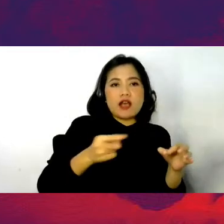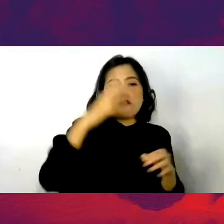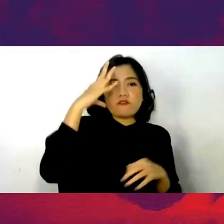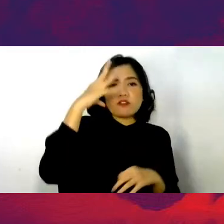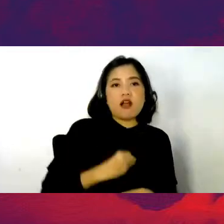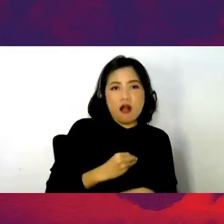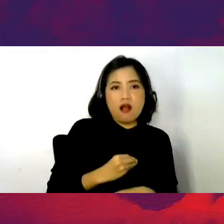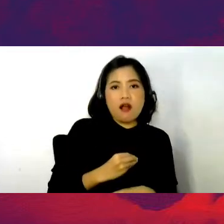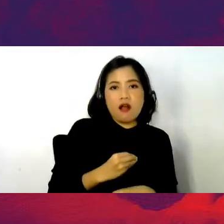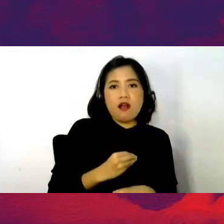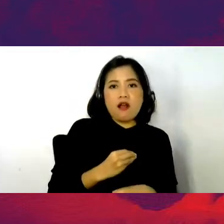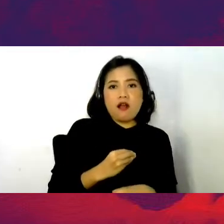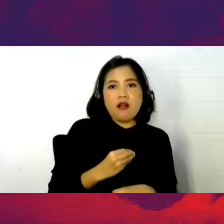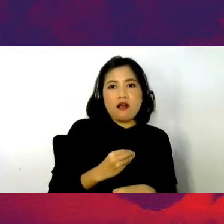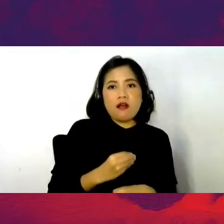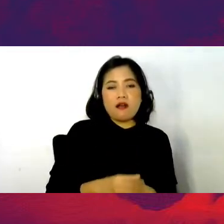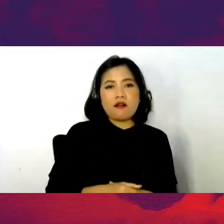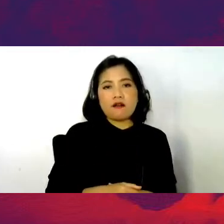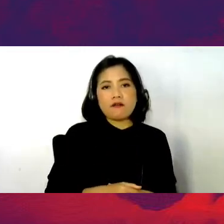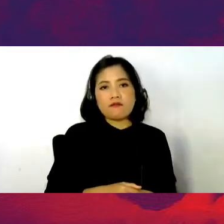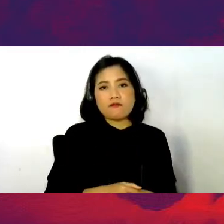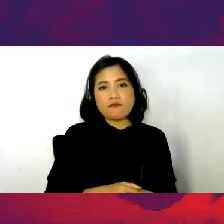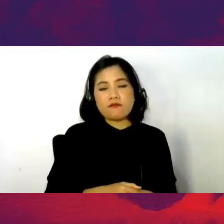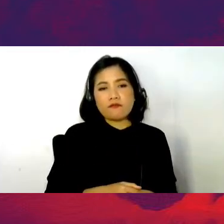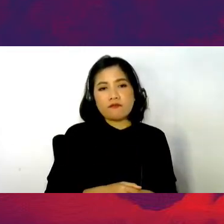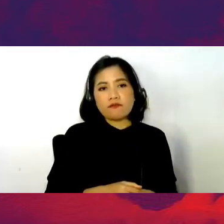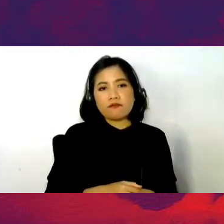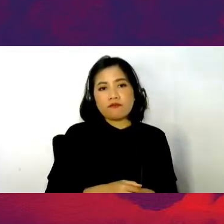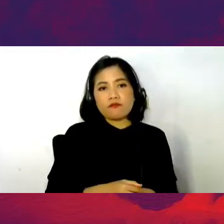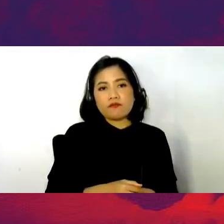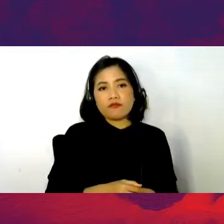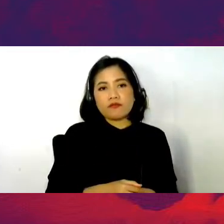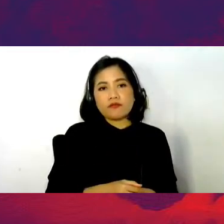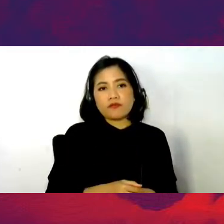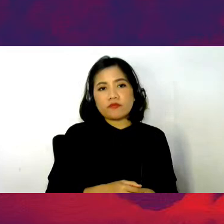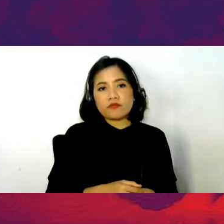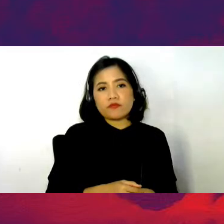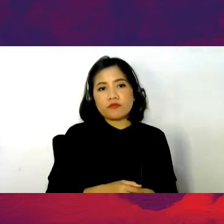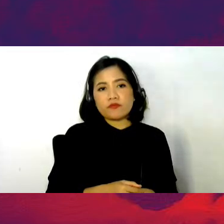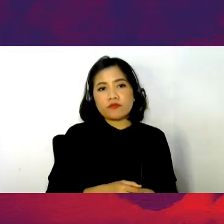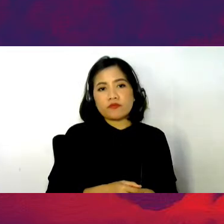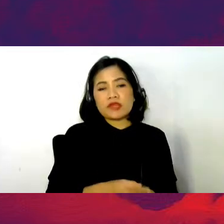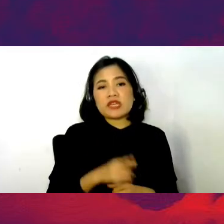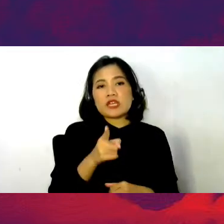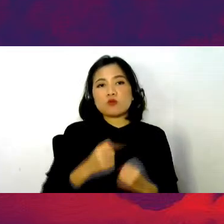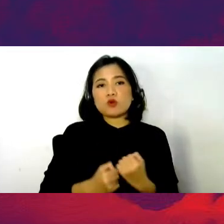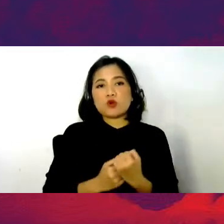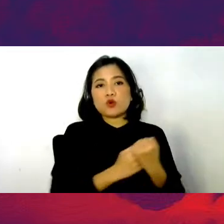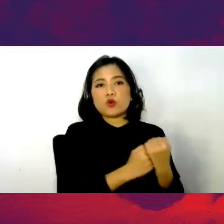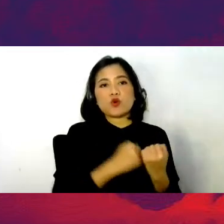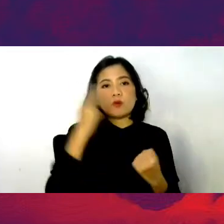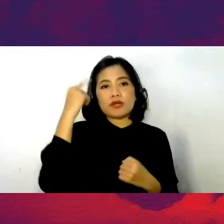times A versus H times I, headcount ratio times frequency.